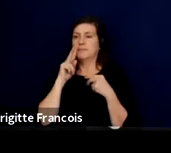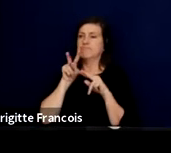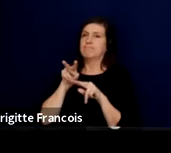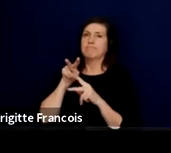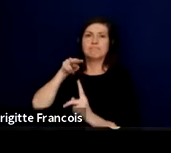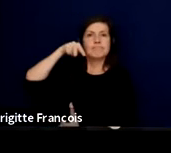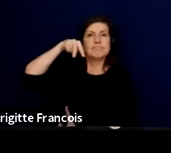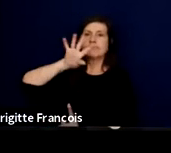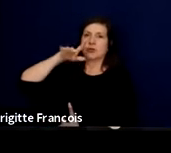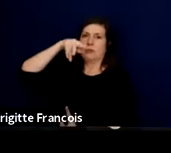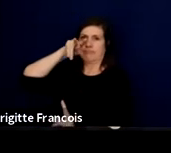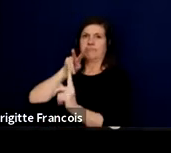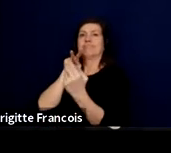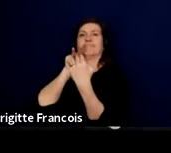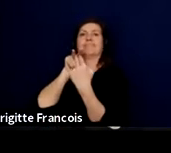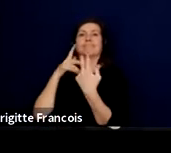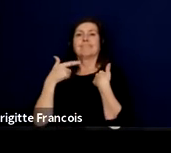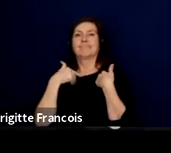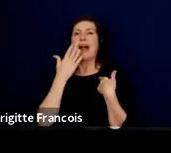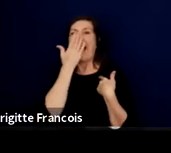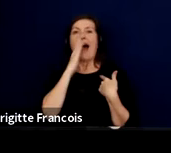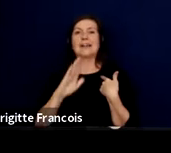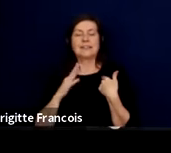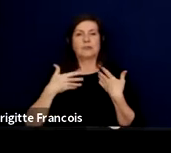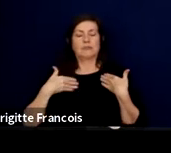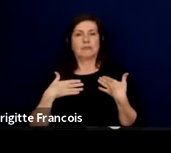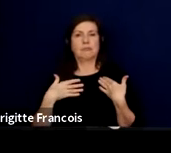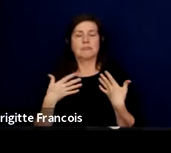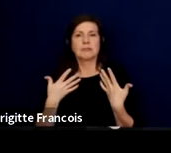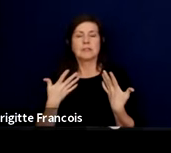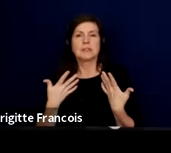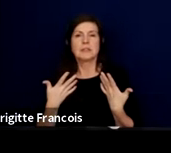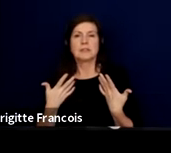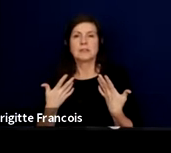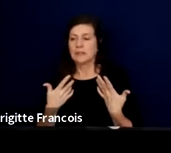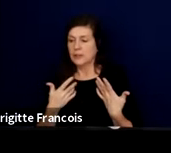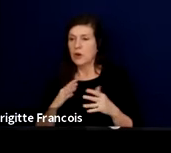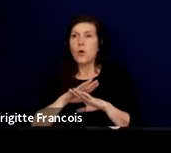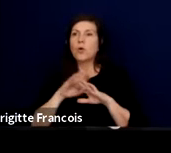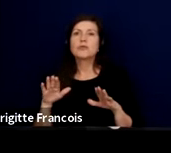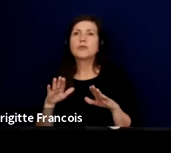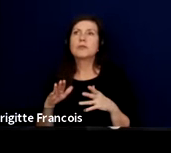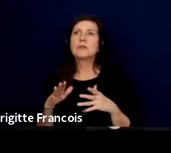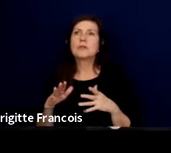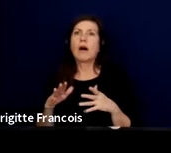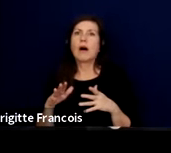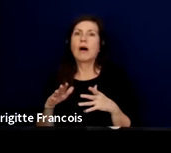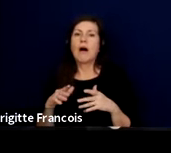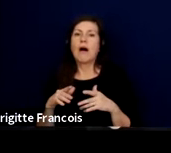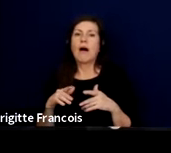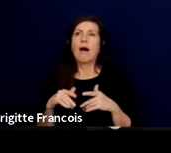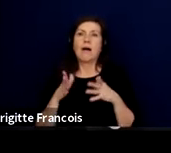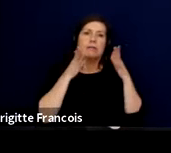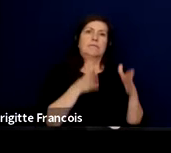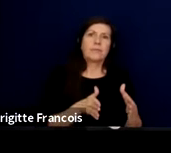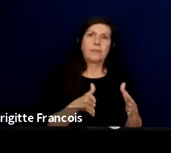specific base where there is no such thing as norms versus those who have to do